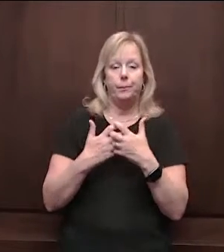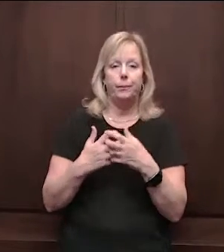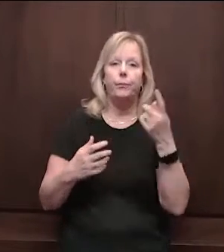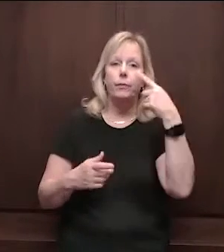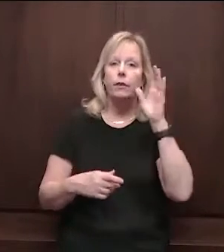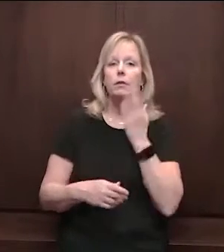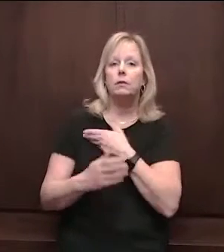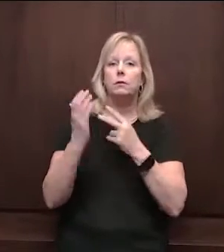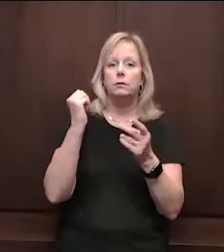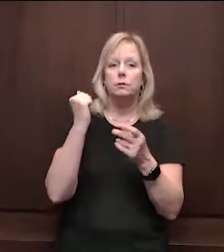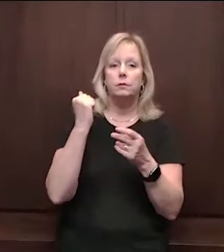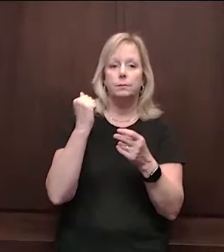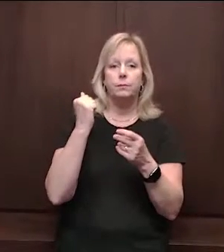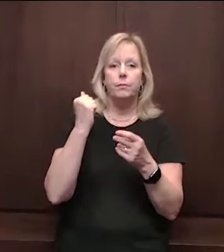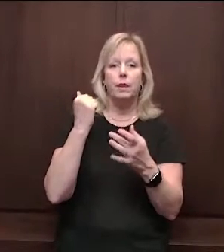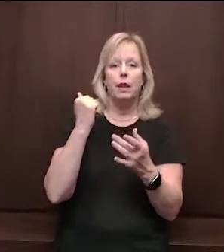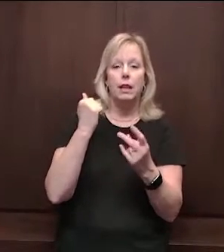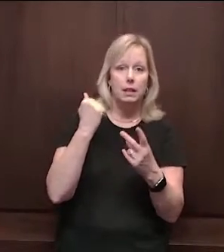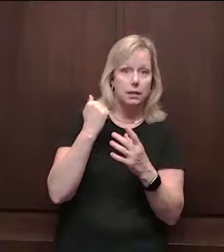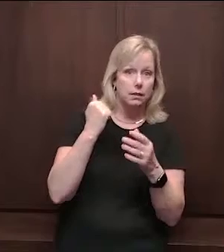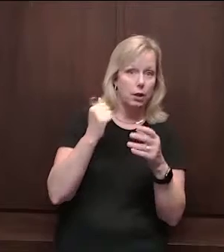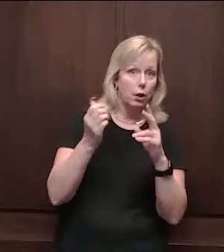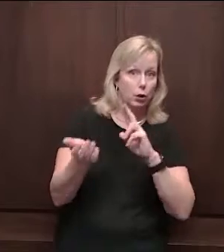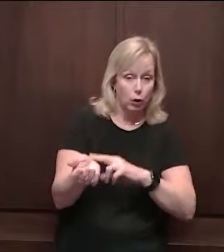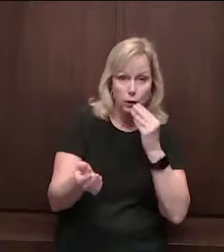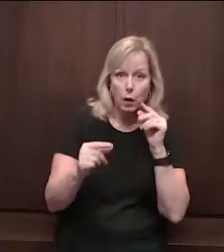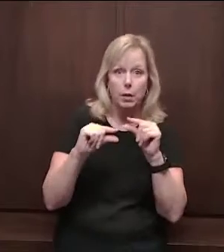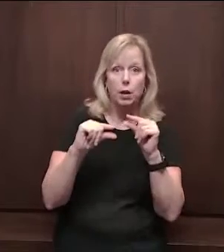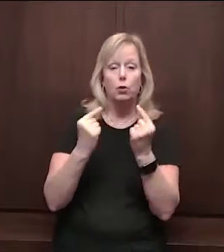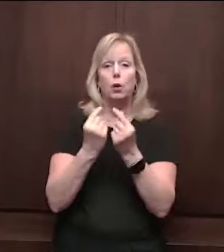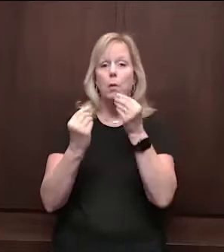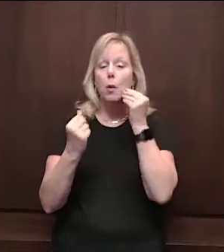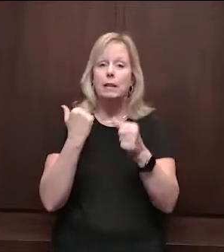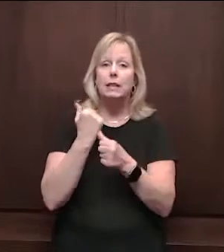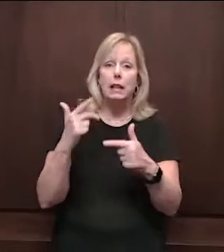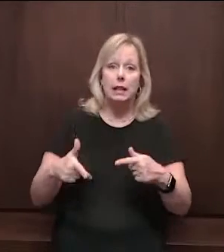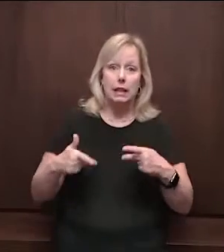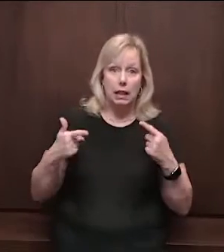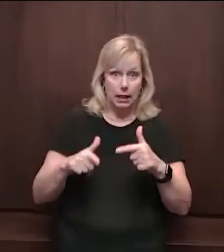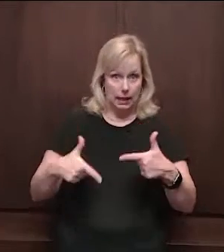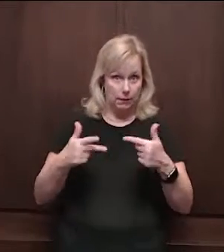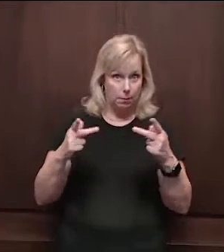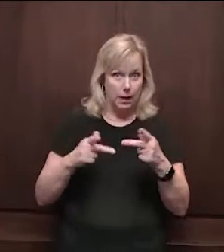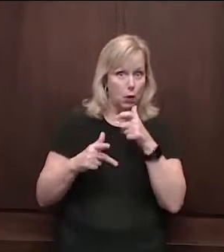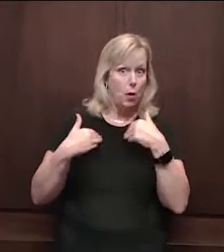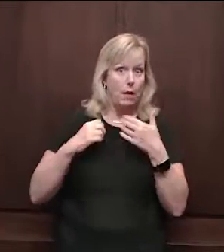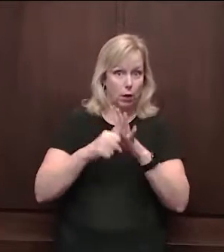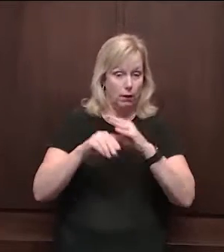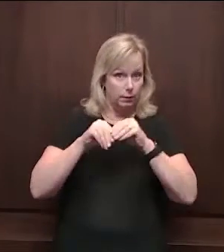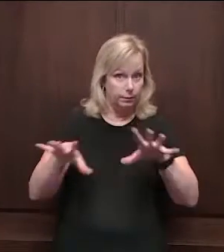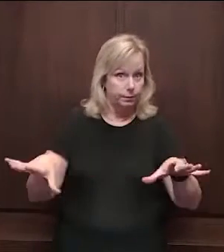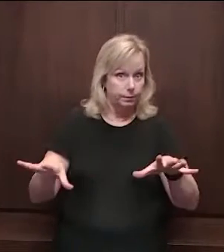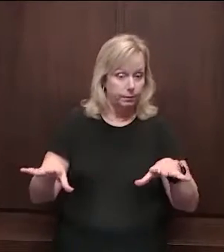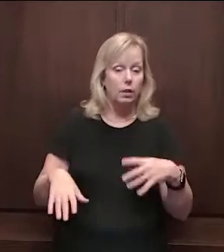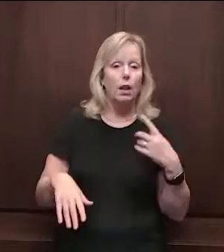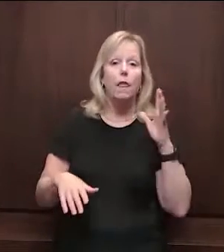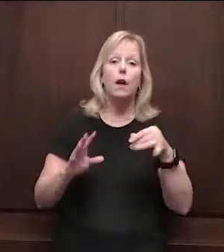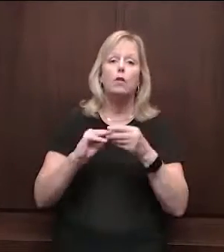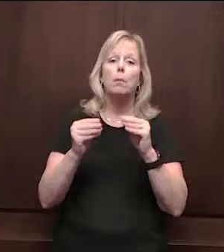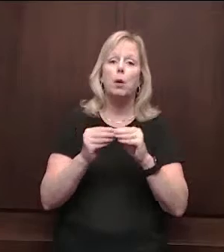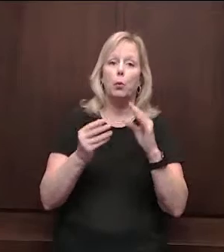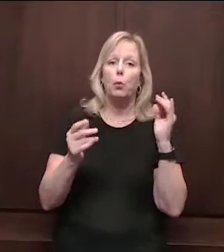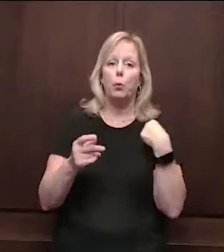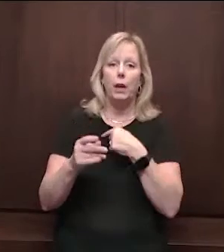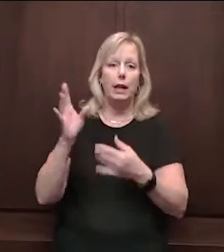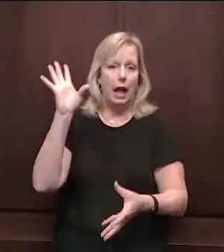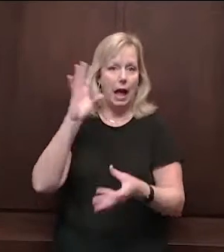our congregate living facilities that are currently or previously in outbreak status, and these numbers are cumulative, we will only announce any